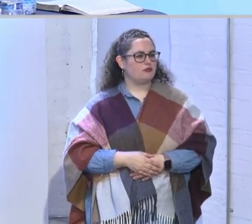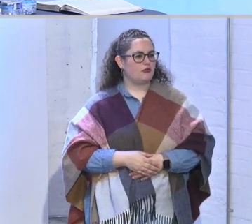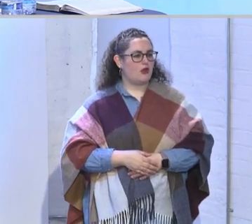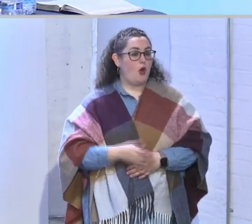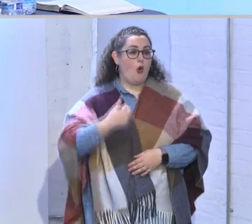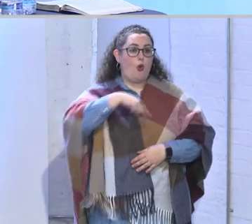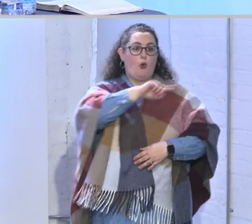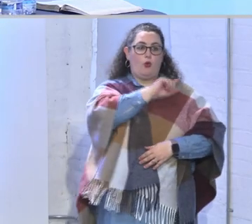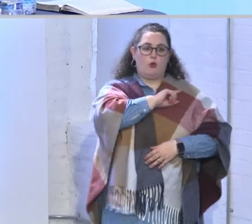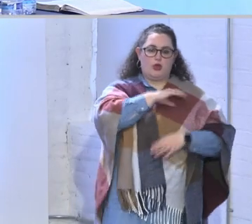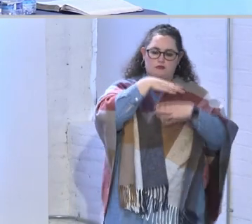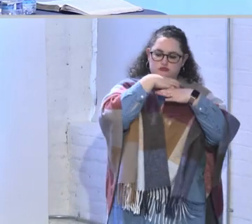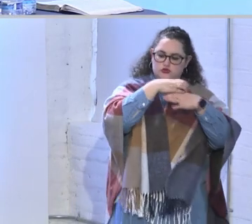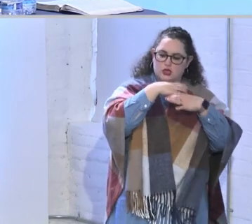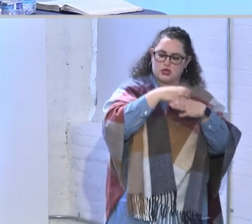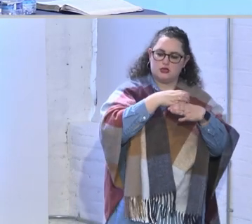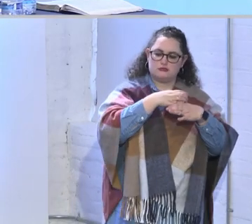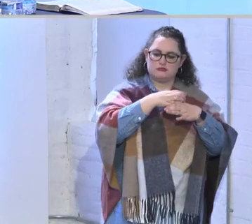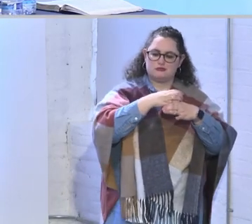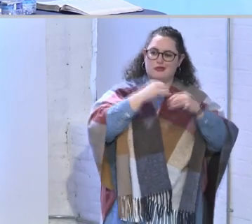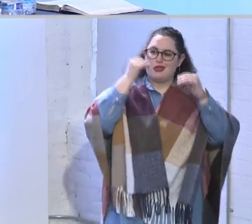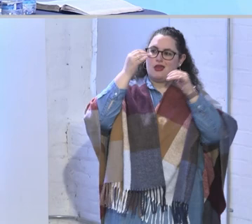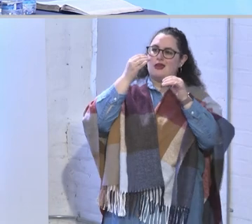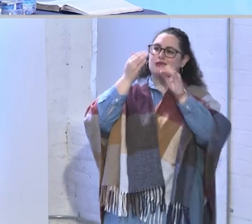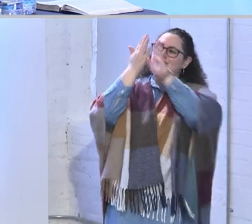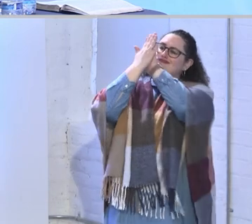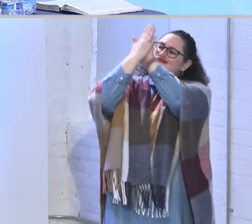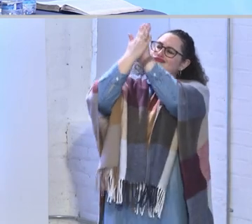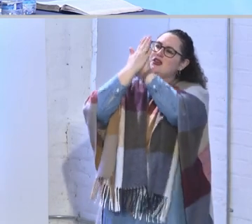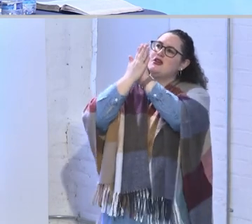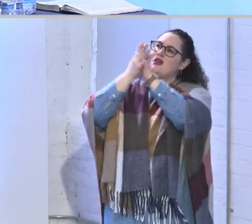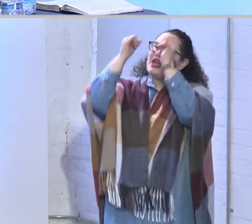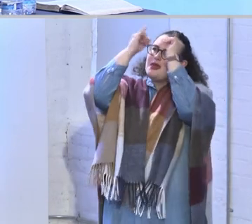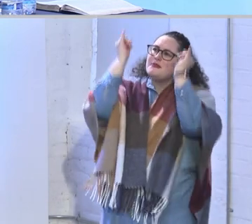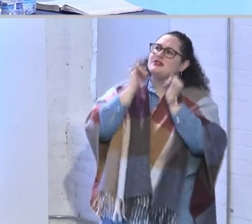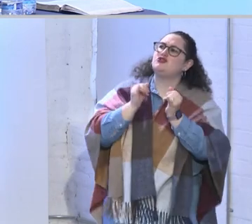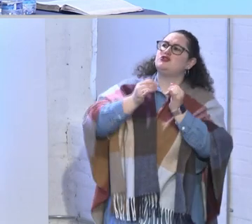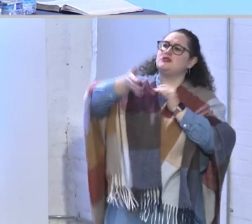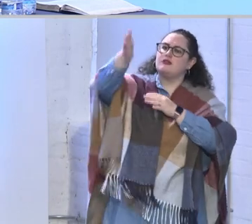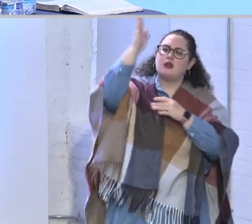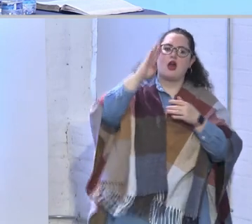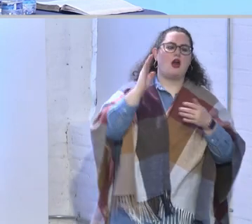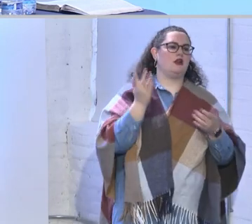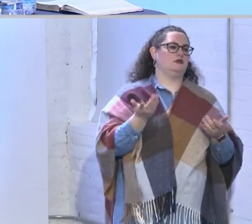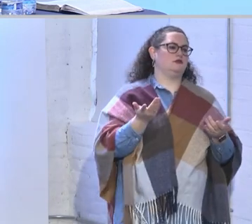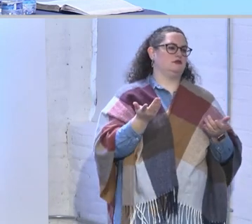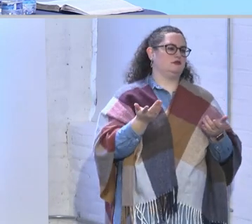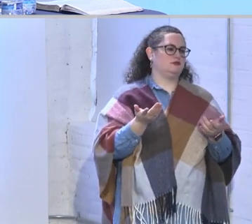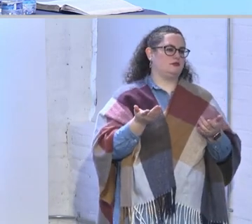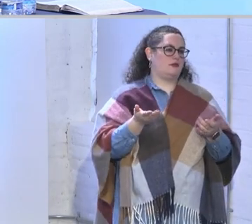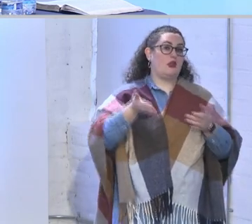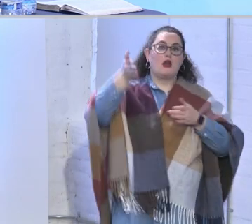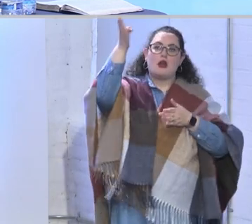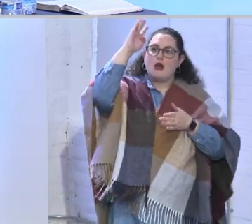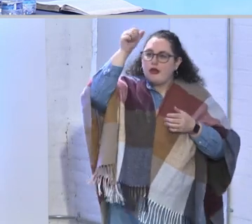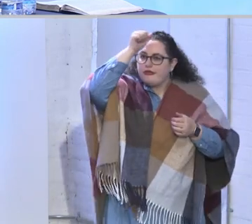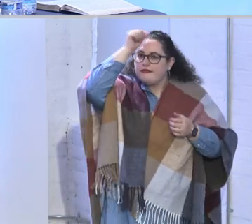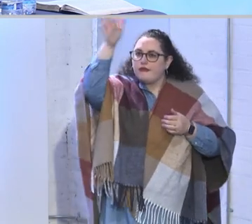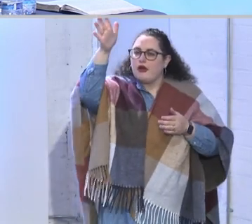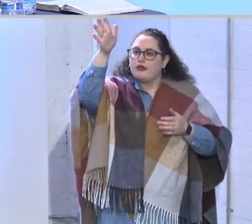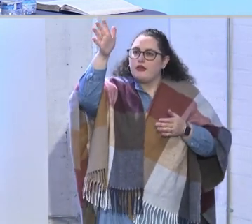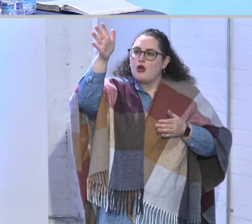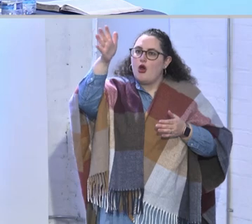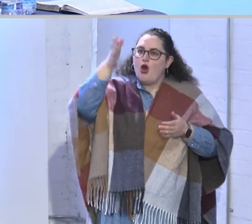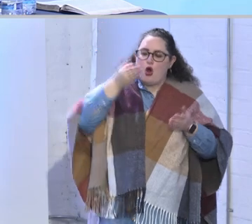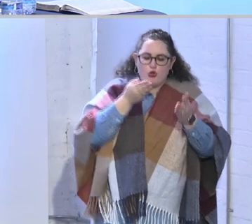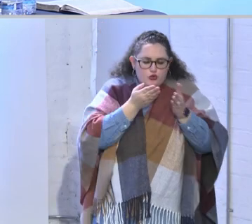God, flourishing in the most profound sense entails communion with God the Father through faith in Jesus Christ